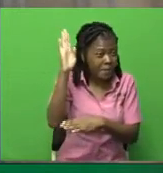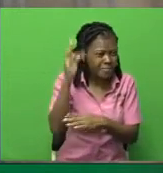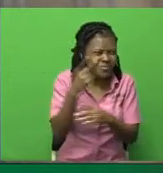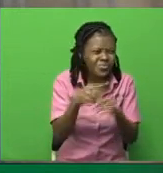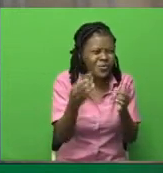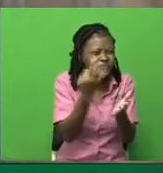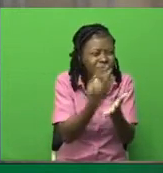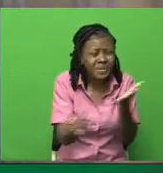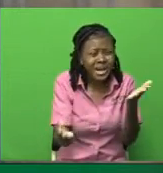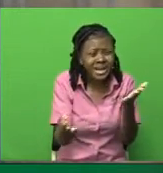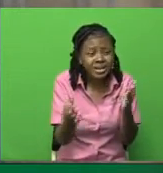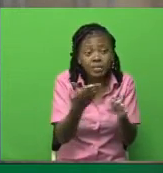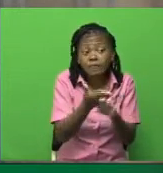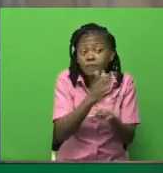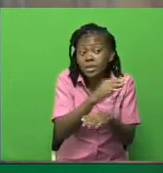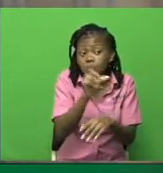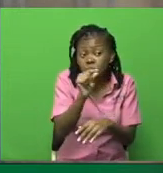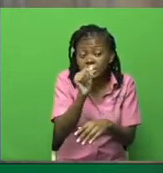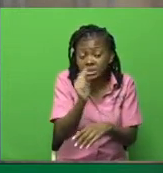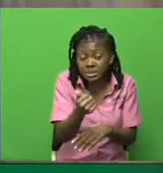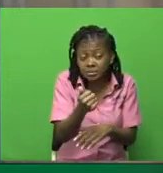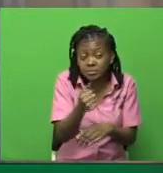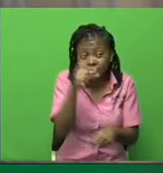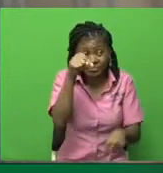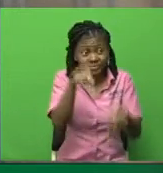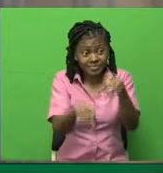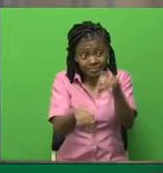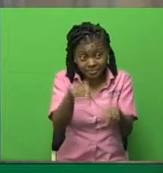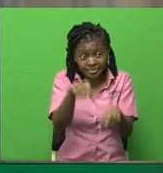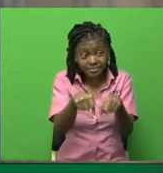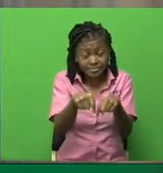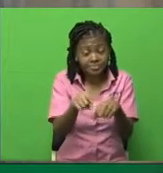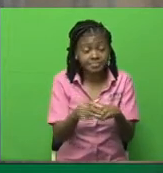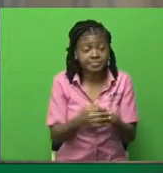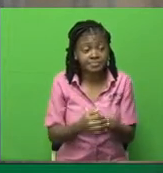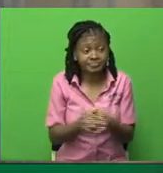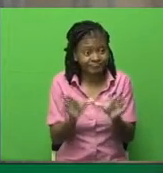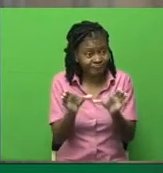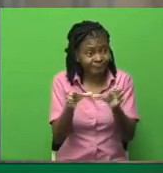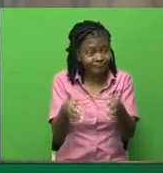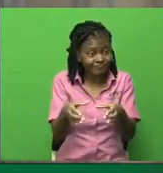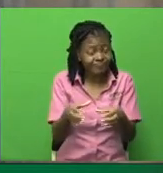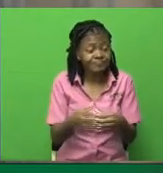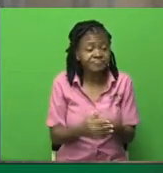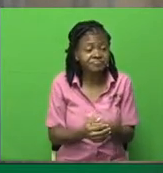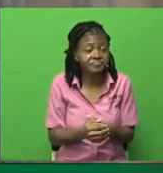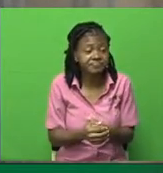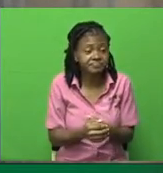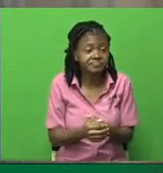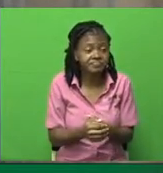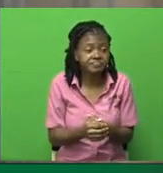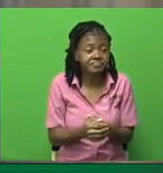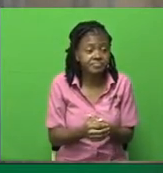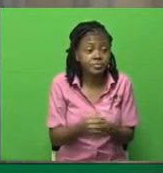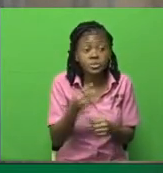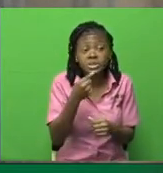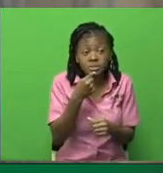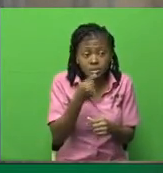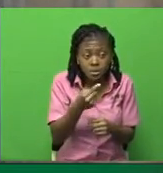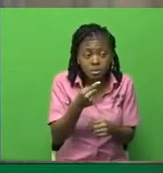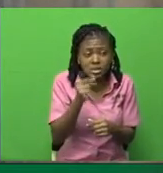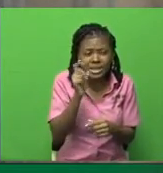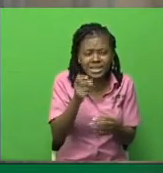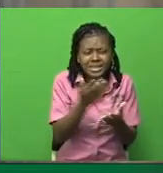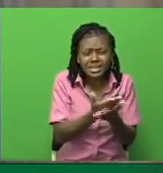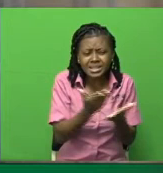2010 the oil and gas industry told a Denman Administration the day was in Need for reform of